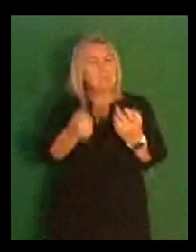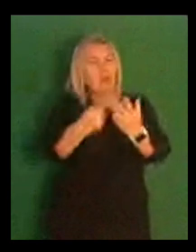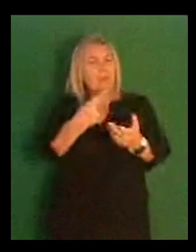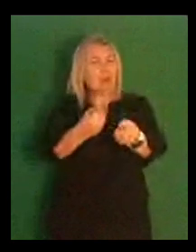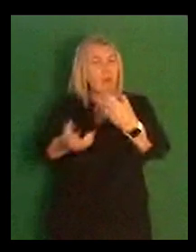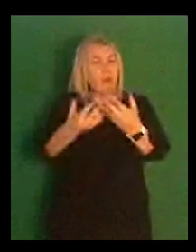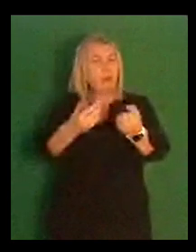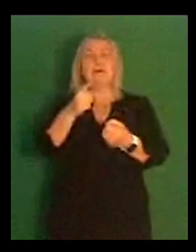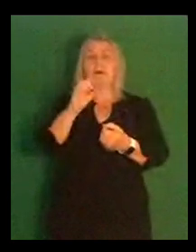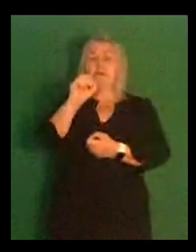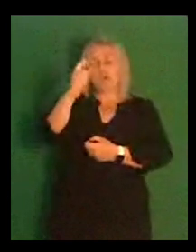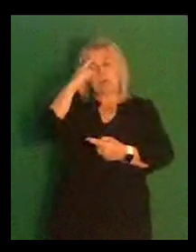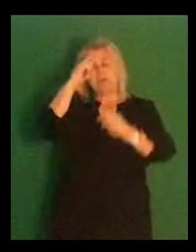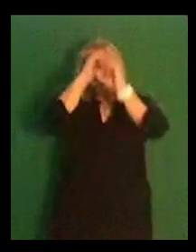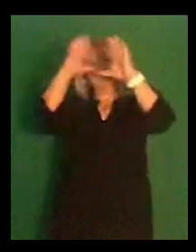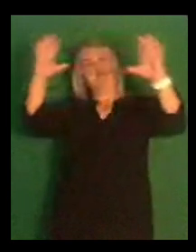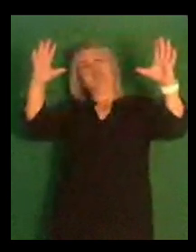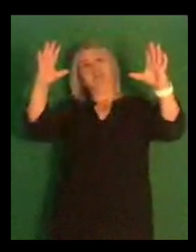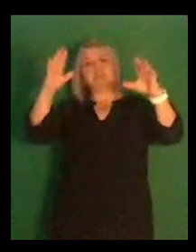live audiences?